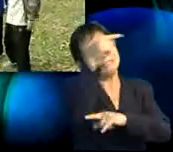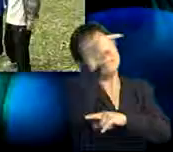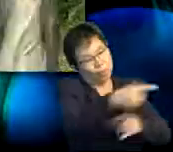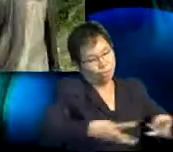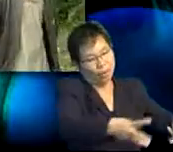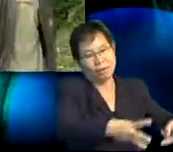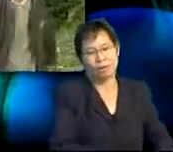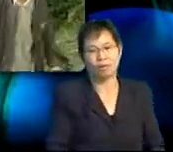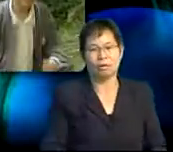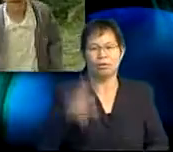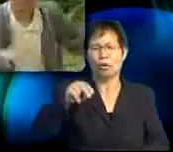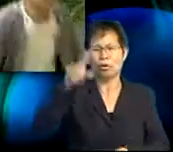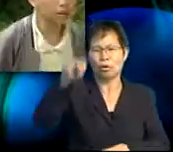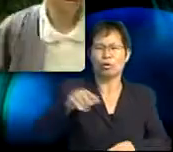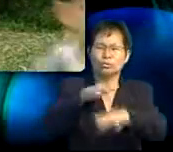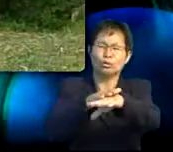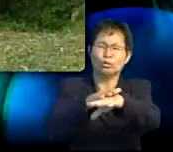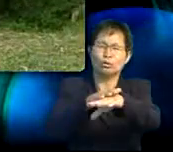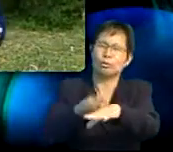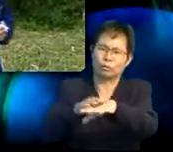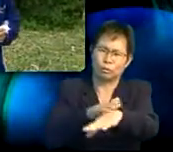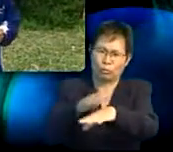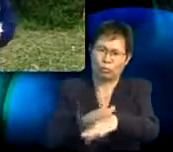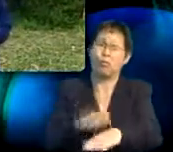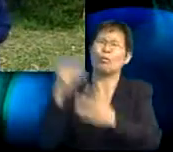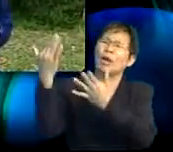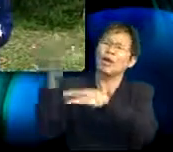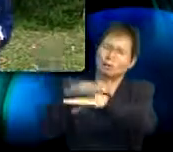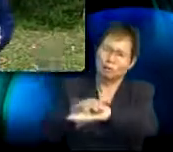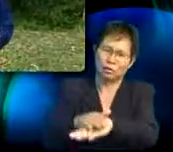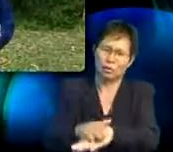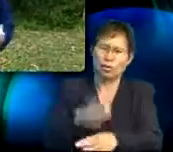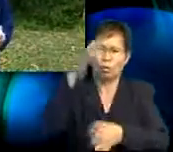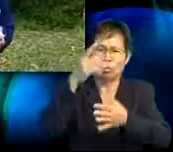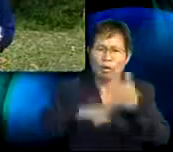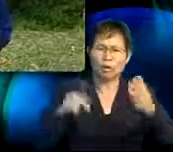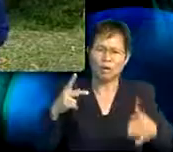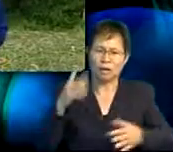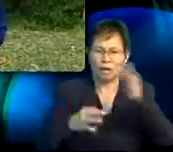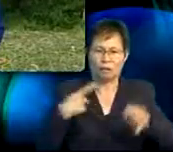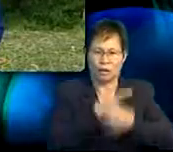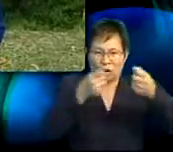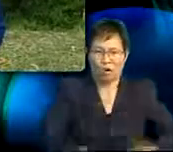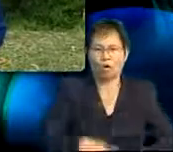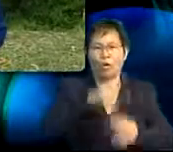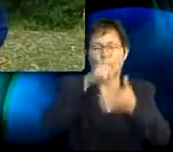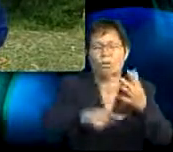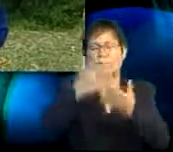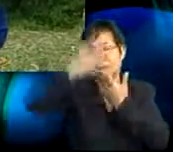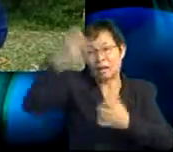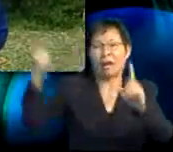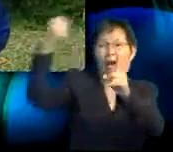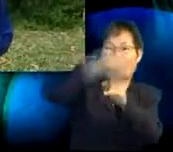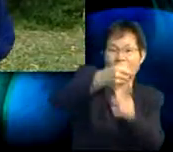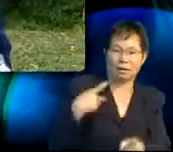Oops. Hey, Noah, wait! Slow down! Yeah, wait. What if we get lost? What if a tiger attacks us or something? What